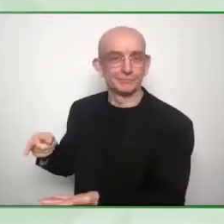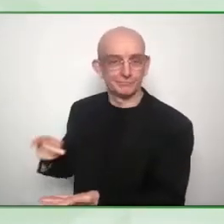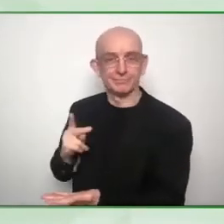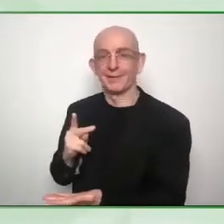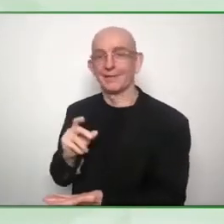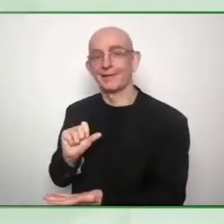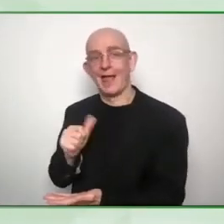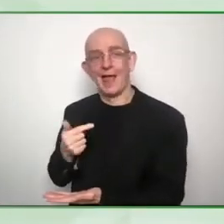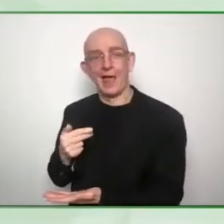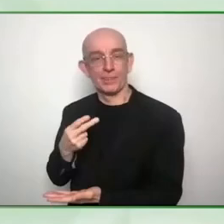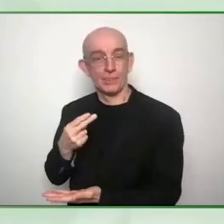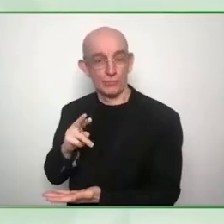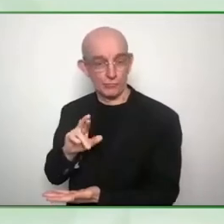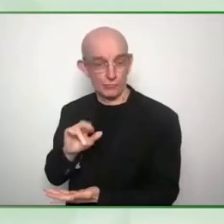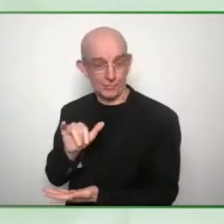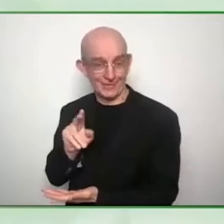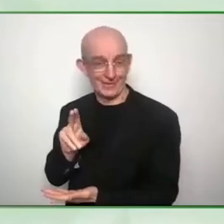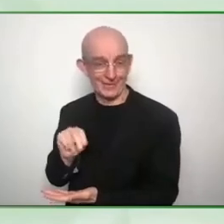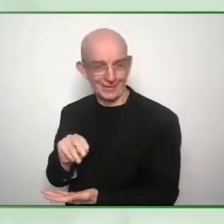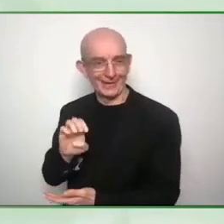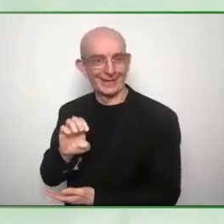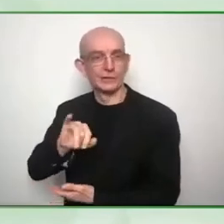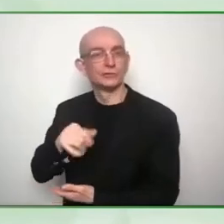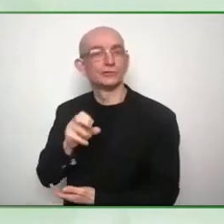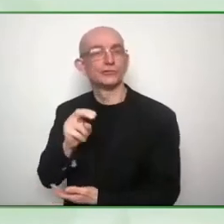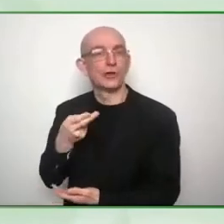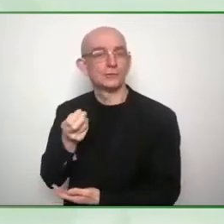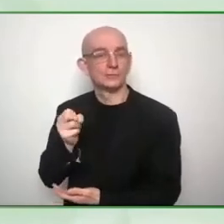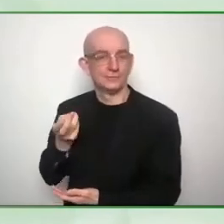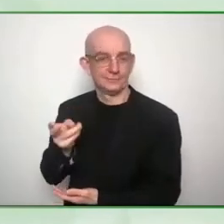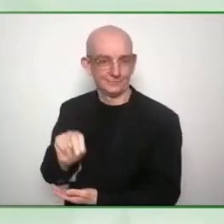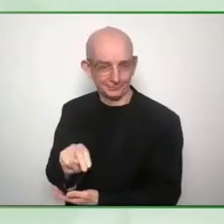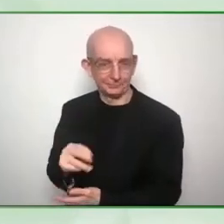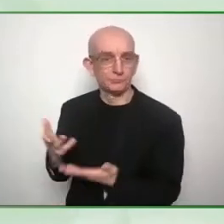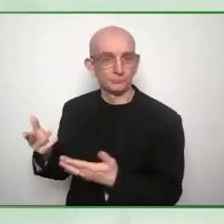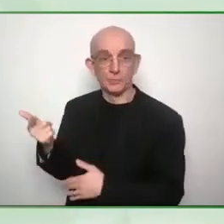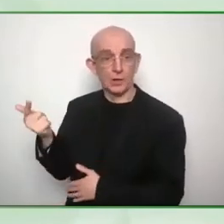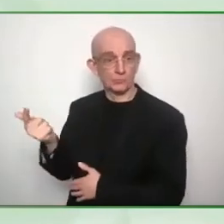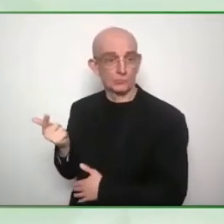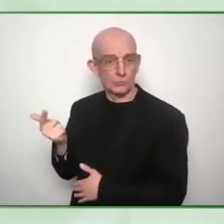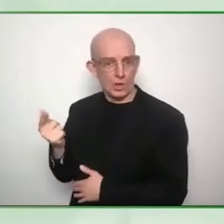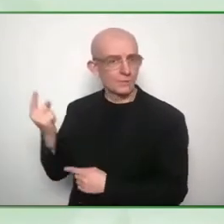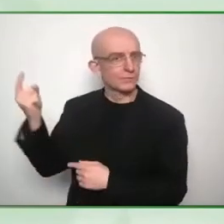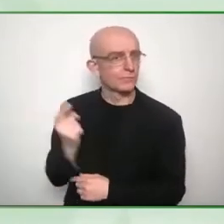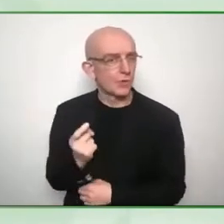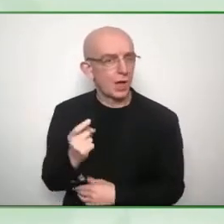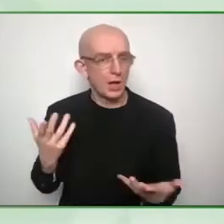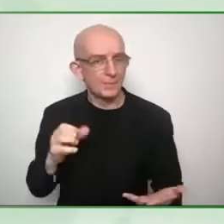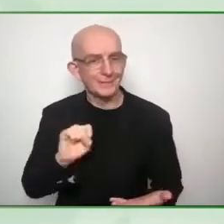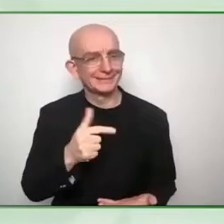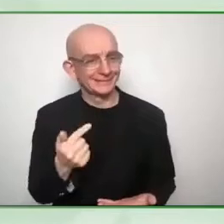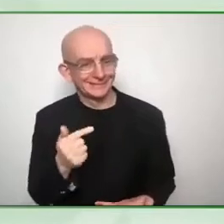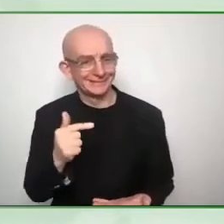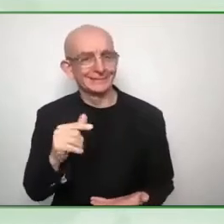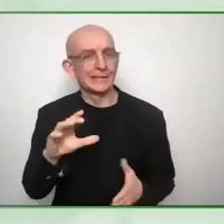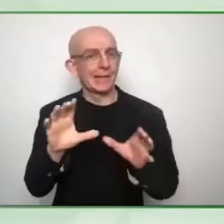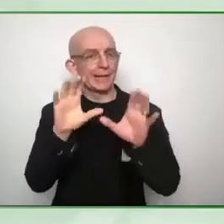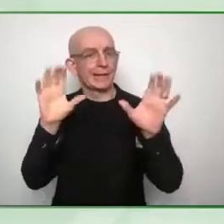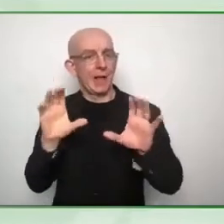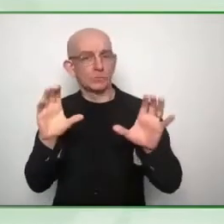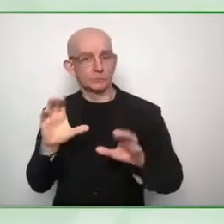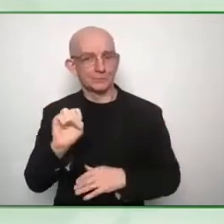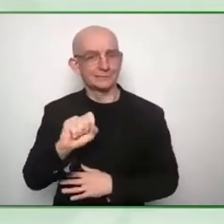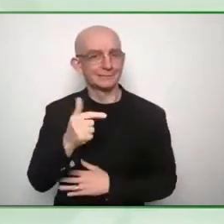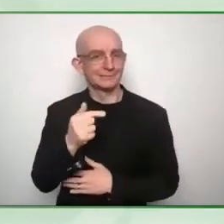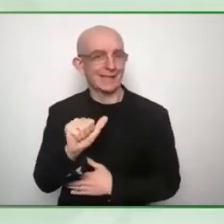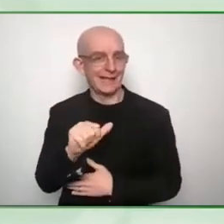of advocacy and diplomacy. So I'm actually going to start, Amy, with Kathy. Okay, sounds great. So yes, I'm Kathryn Johnson